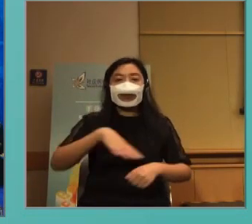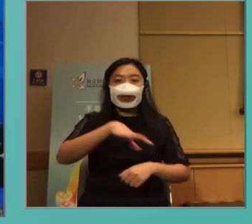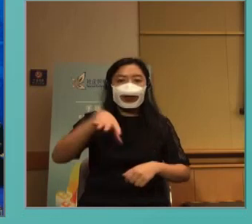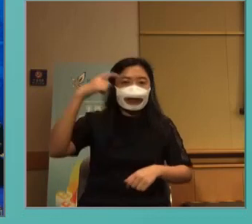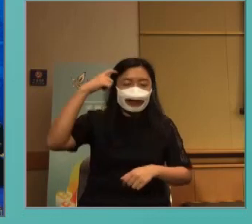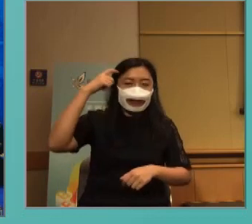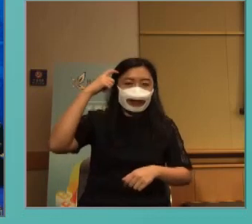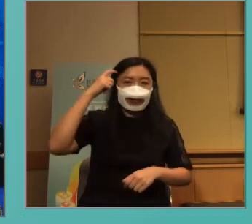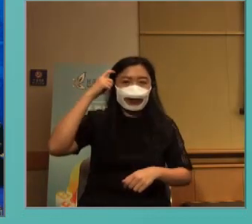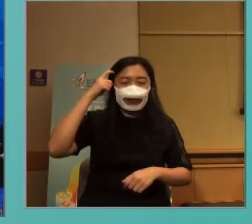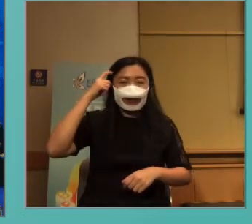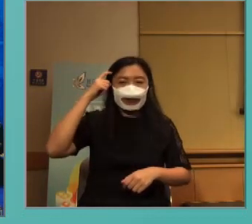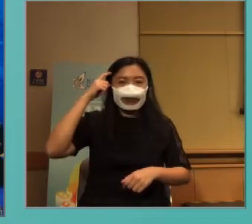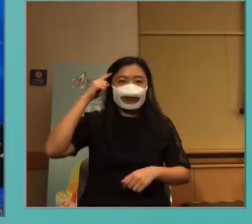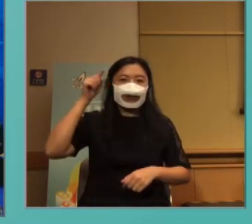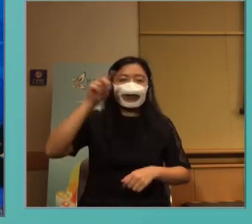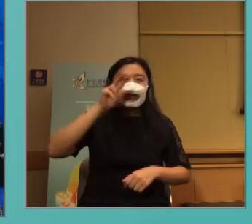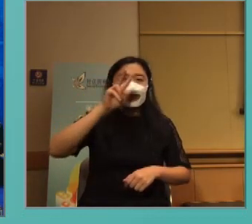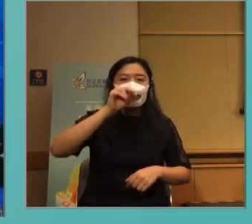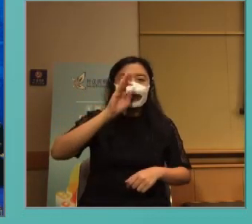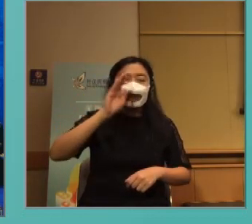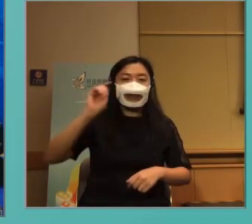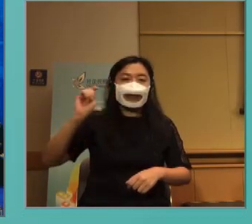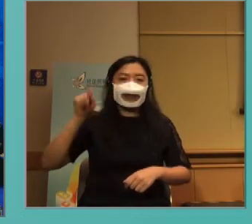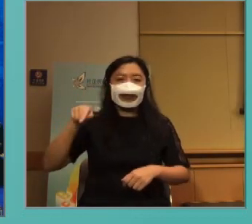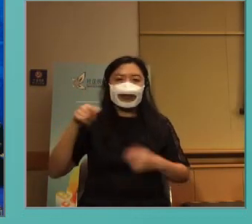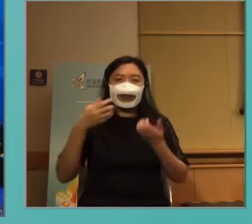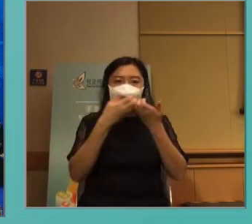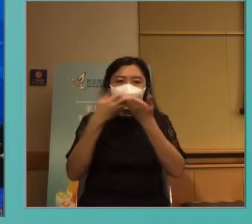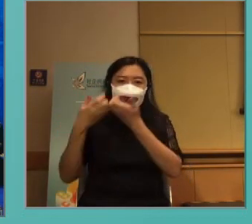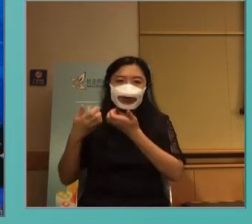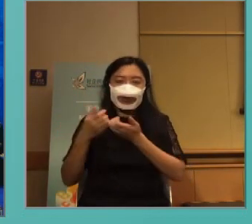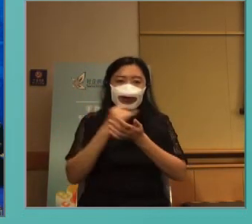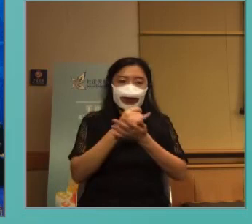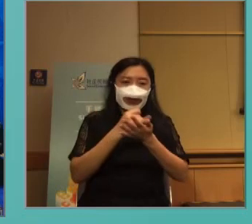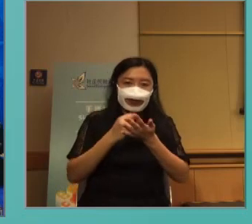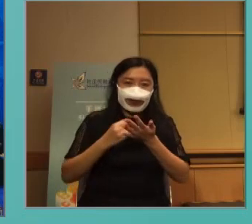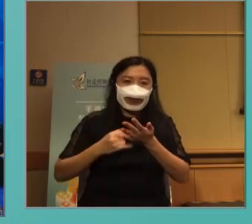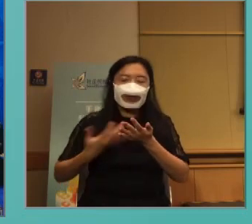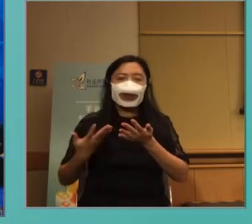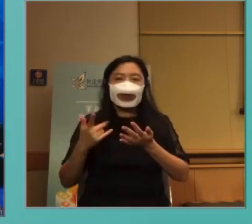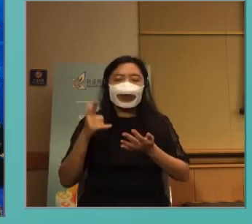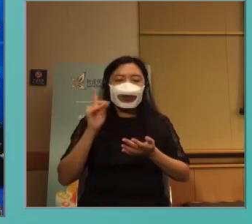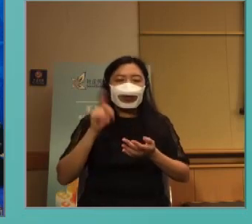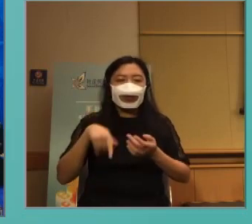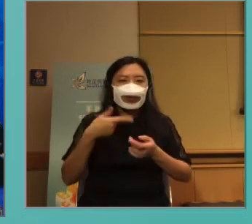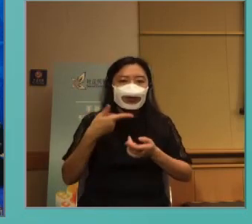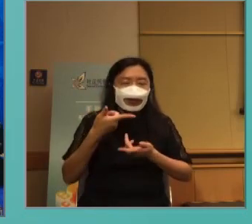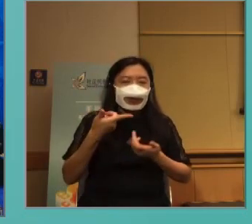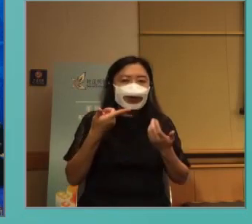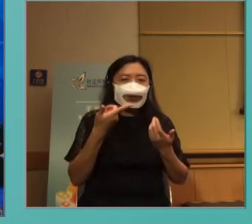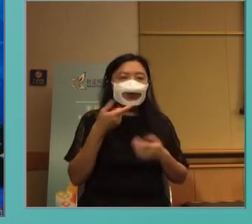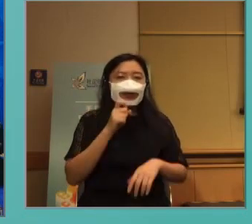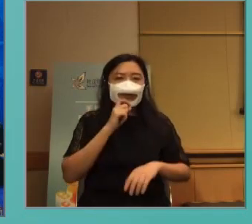artworks or digital properties. For example, the resale gain towards the original creator. But